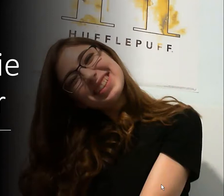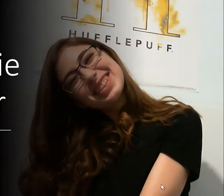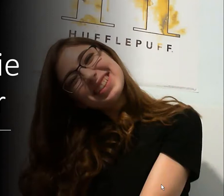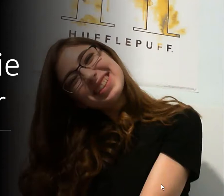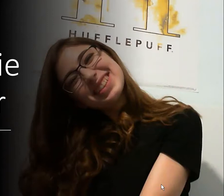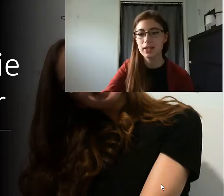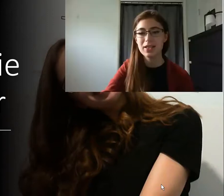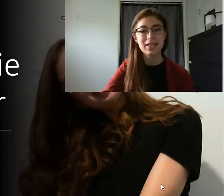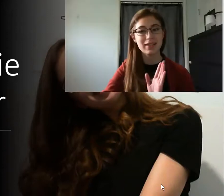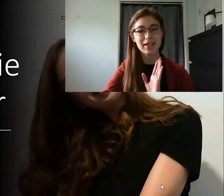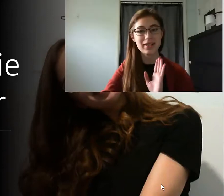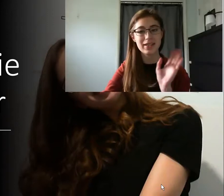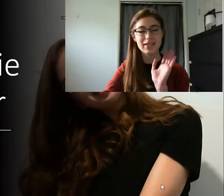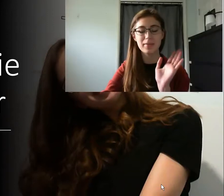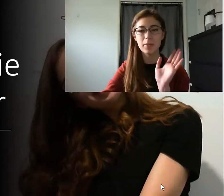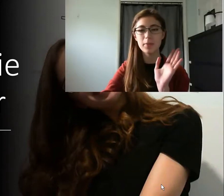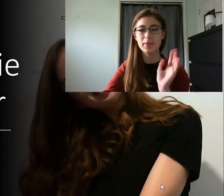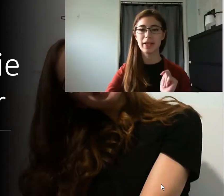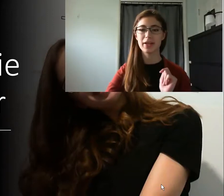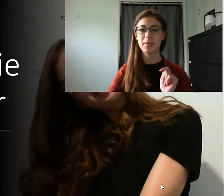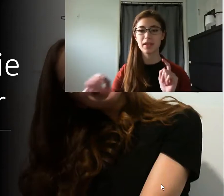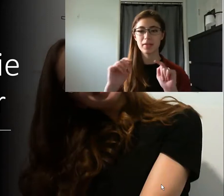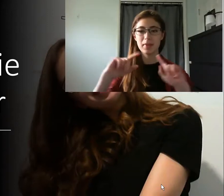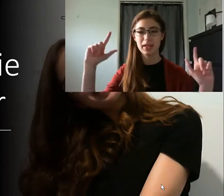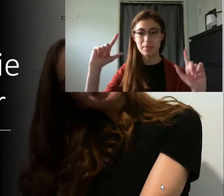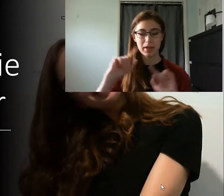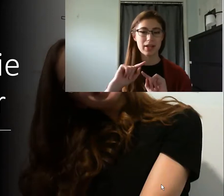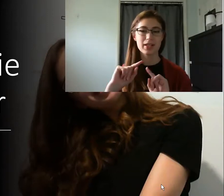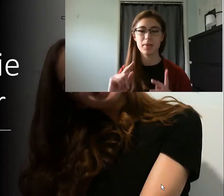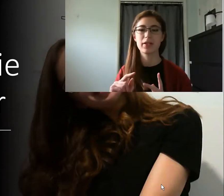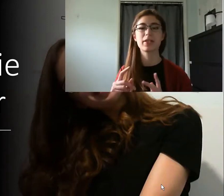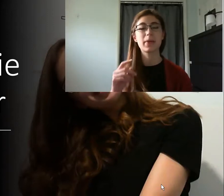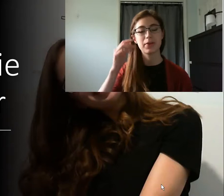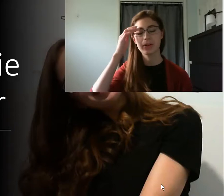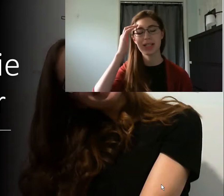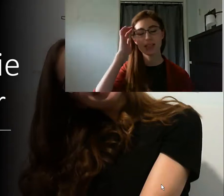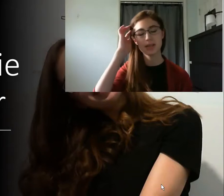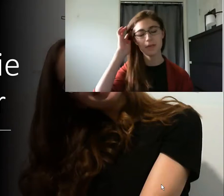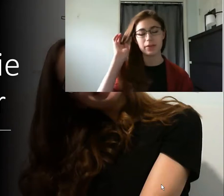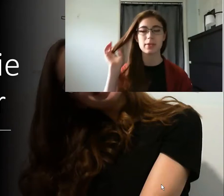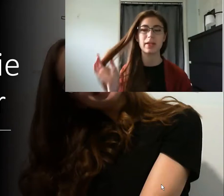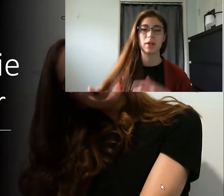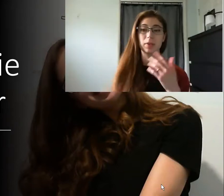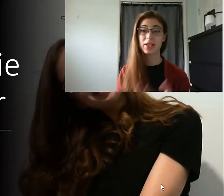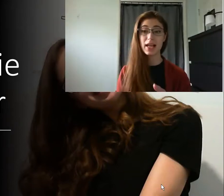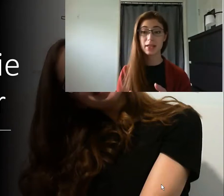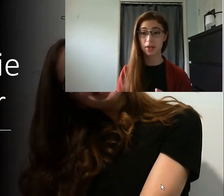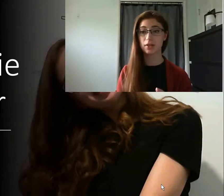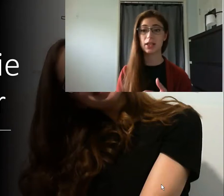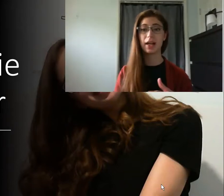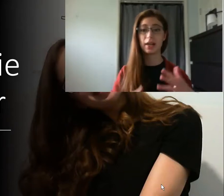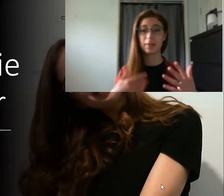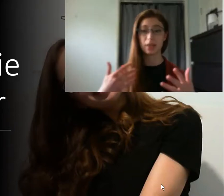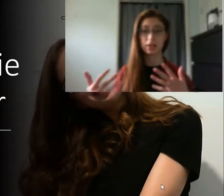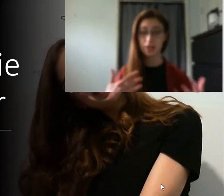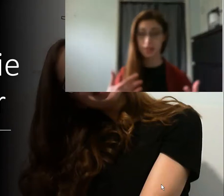am currently down here in this little bubble, and I'll be making it bigger and smaller as we go through the lesson. First, we have a couple of slides that we're going to